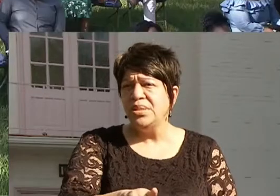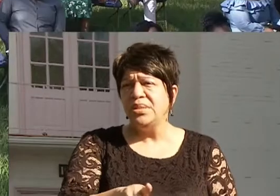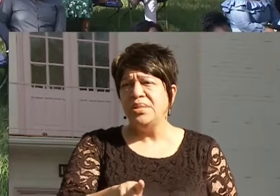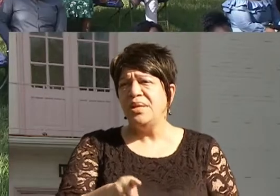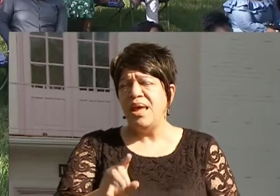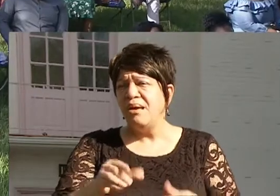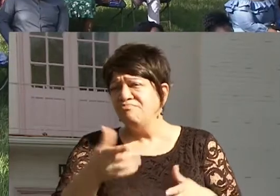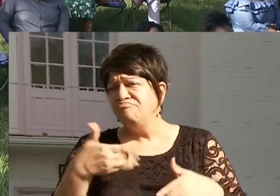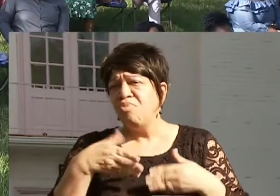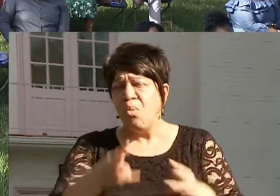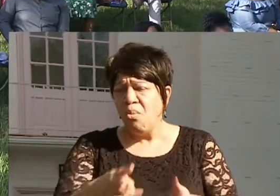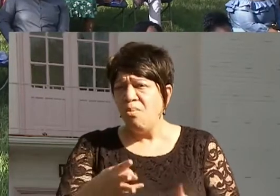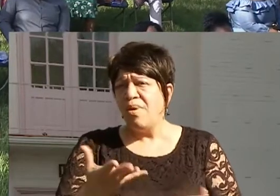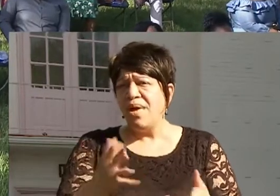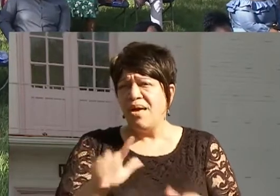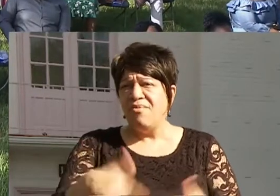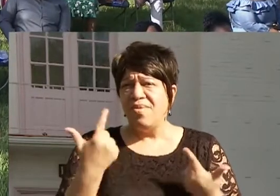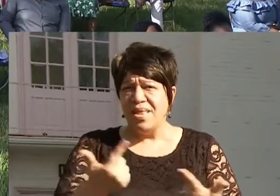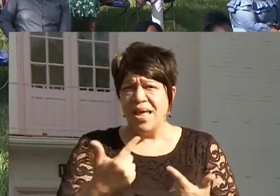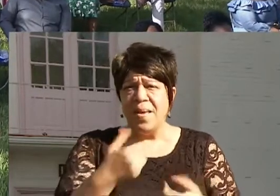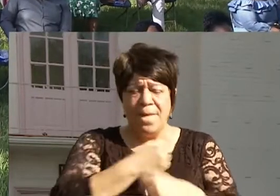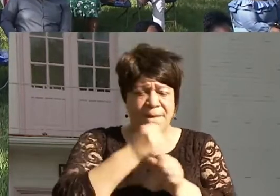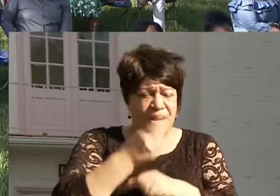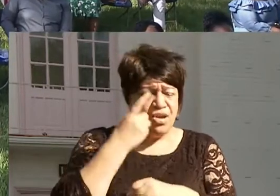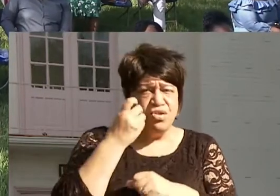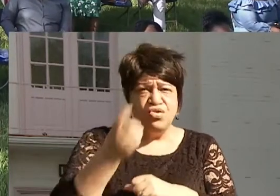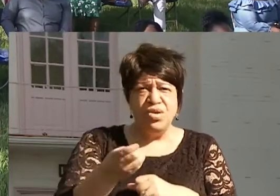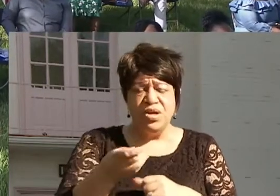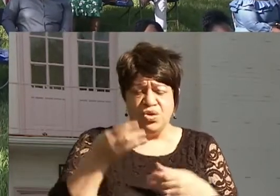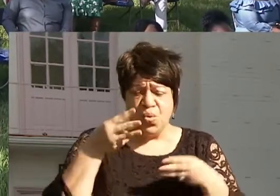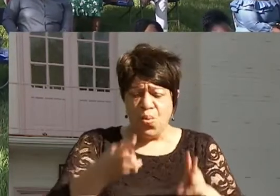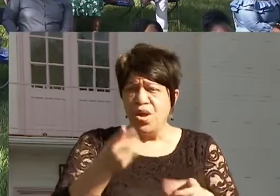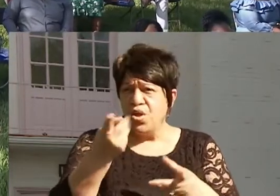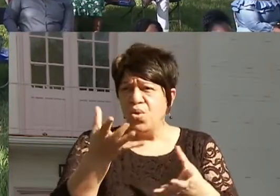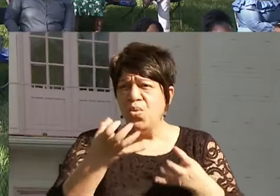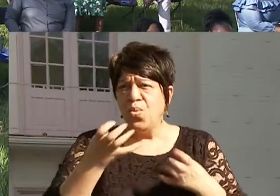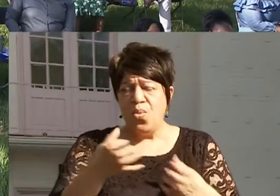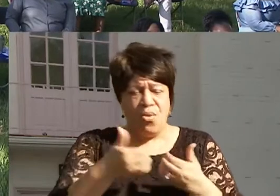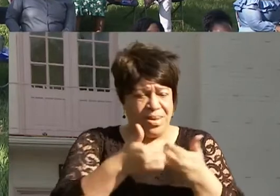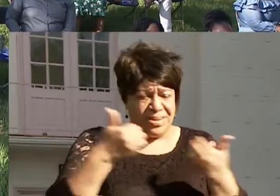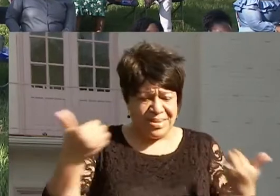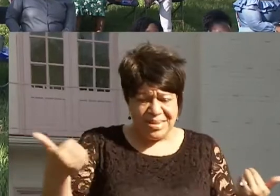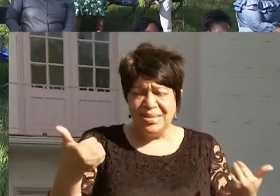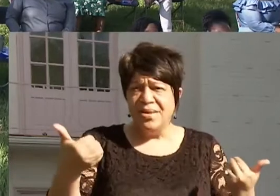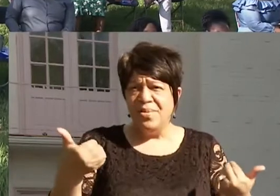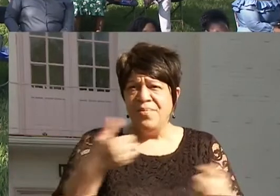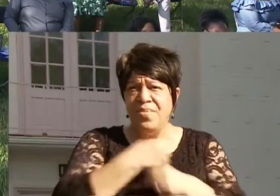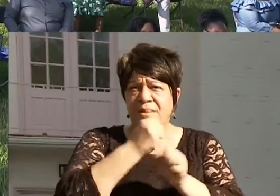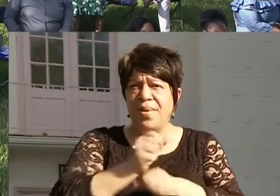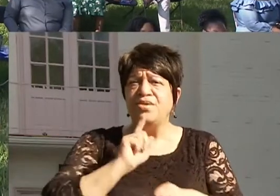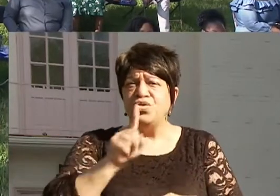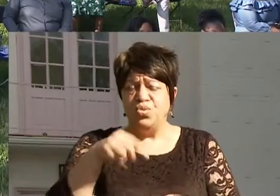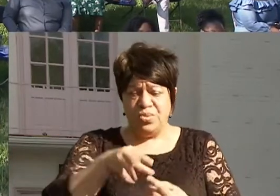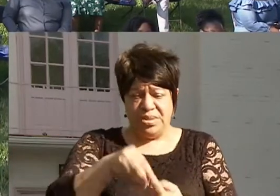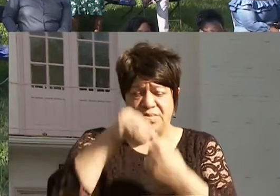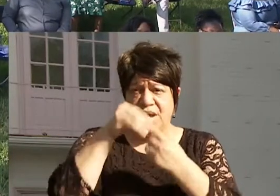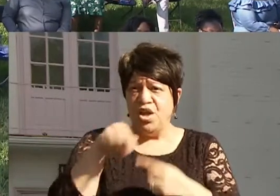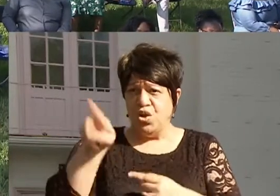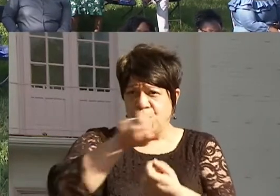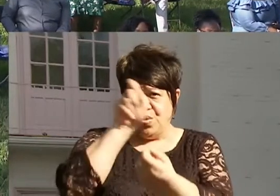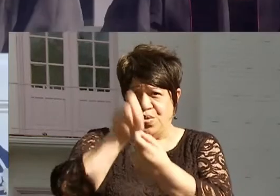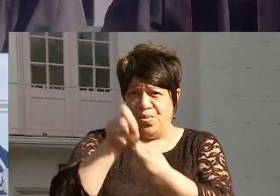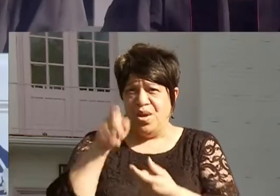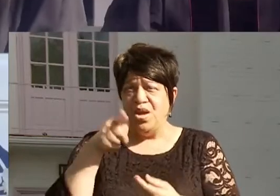dreams of others remain where they should be, in their corner and separate from anything and everything that makes you special and you unique and